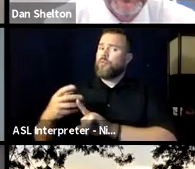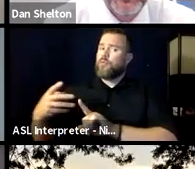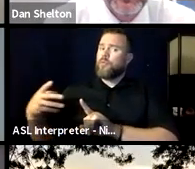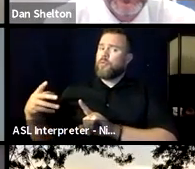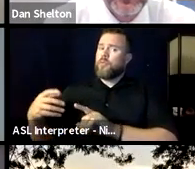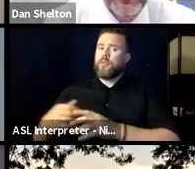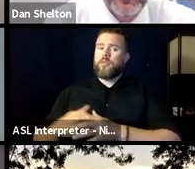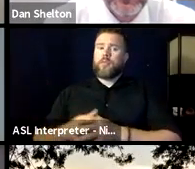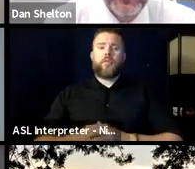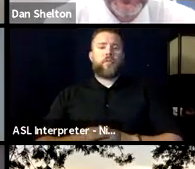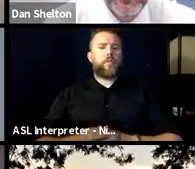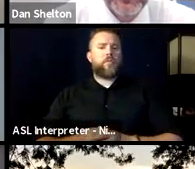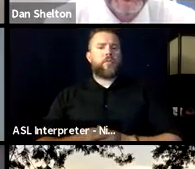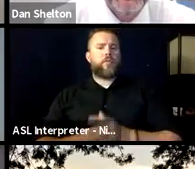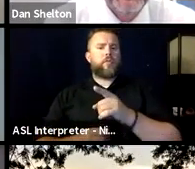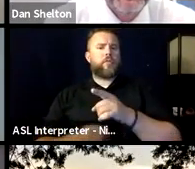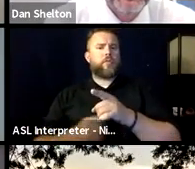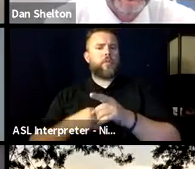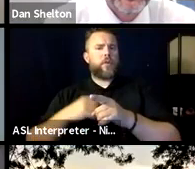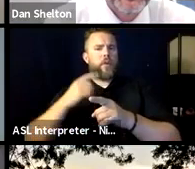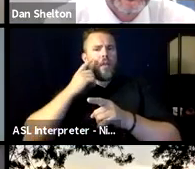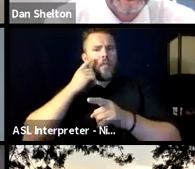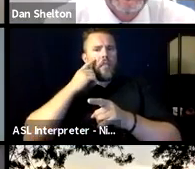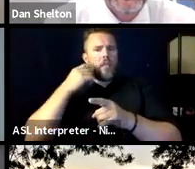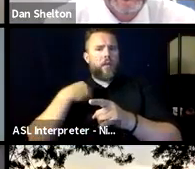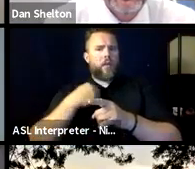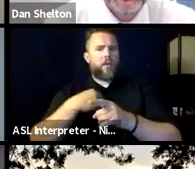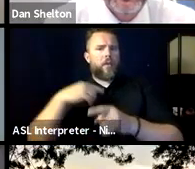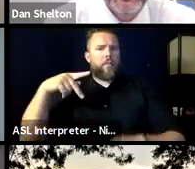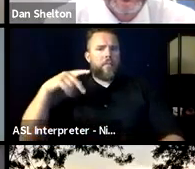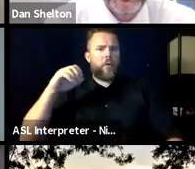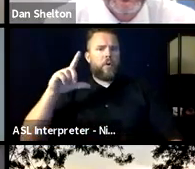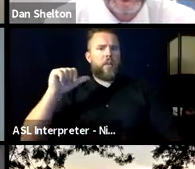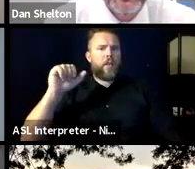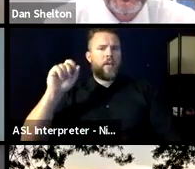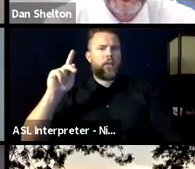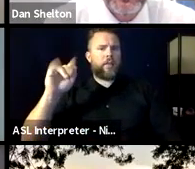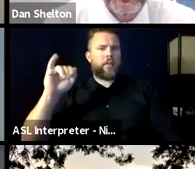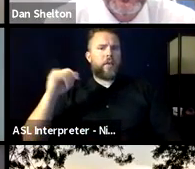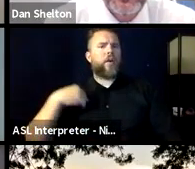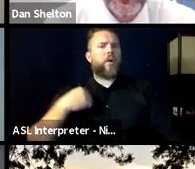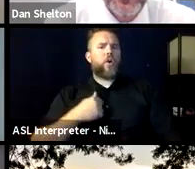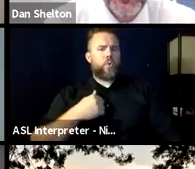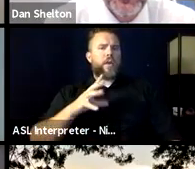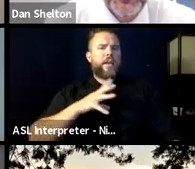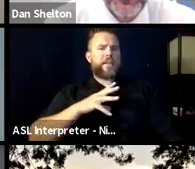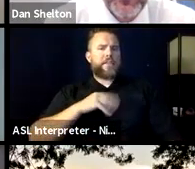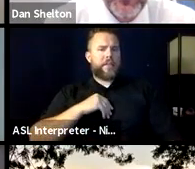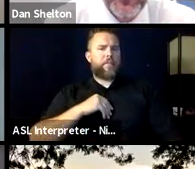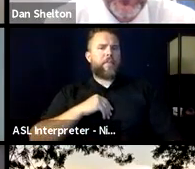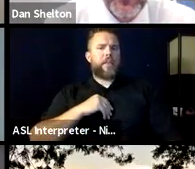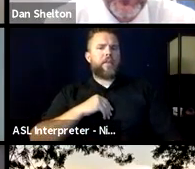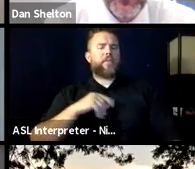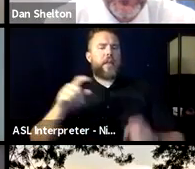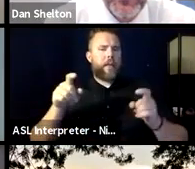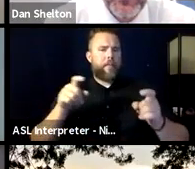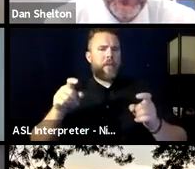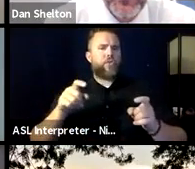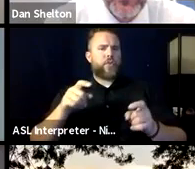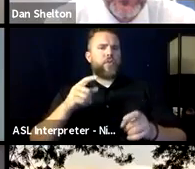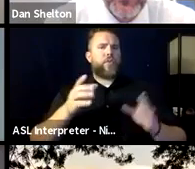I think we need a motion. It's Fred Pulaski. I move we accept the administration's recommendation for the process for elementary English language